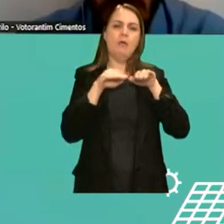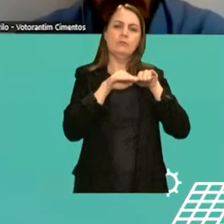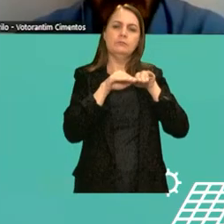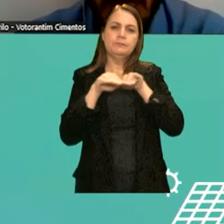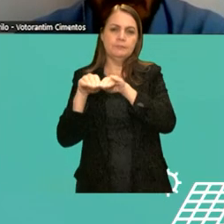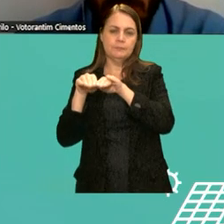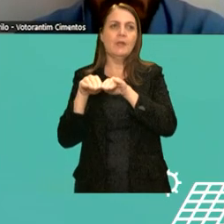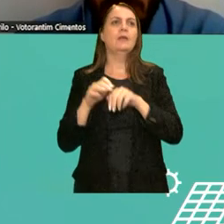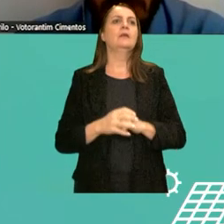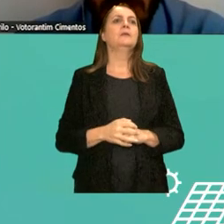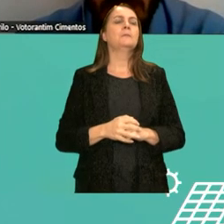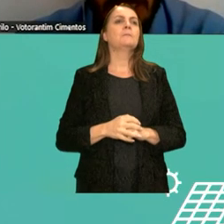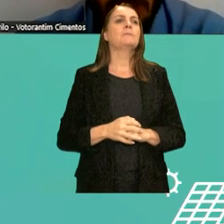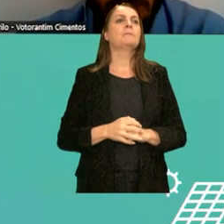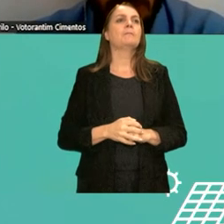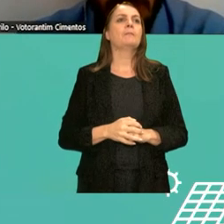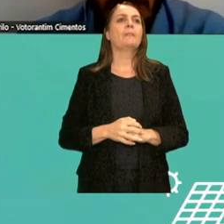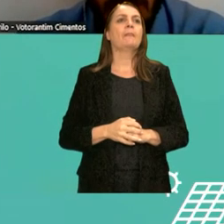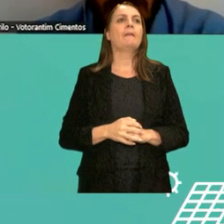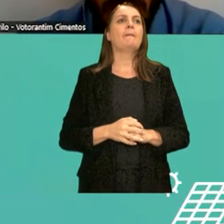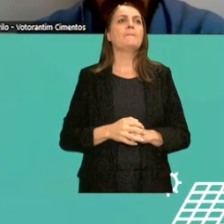the scientists to avoid